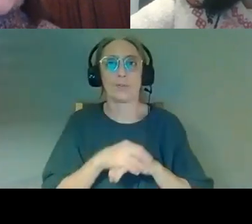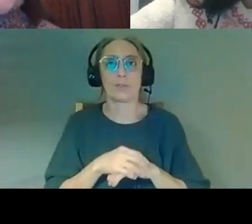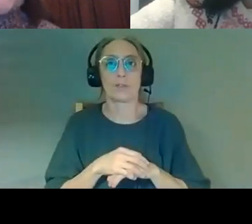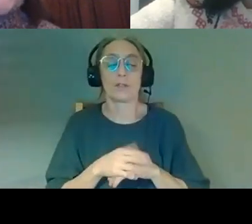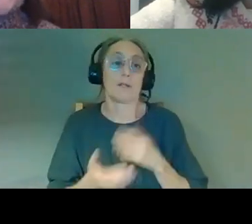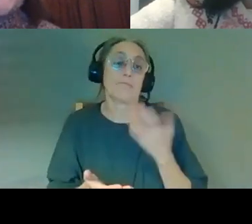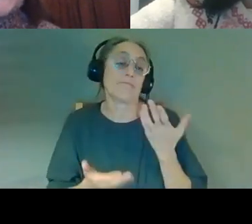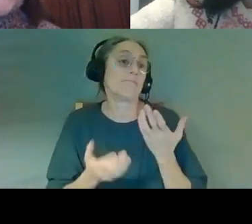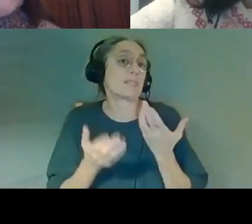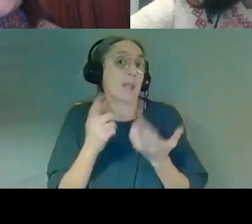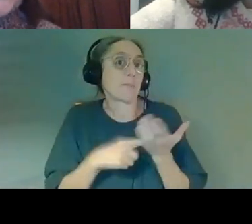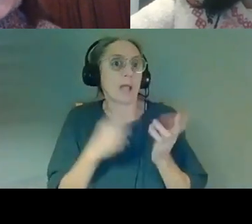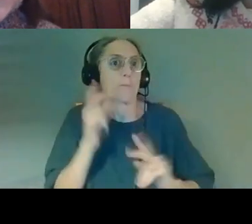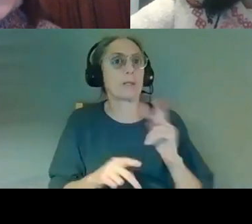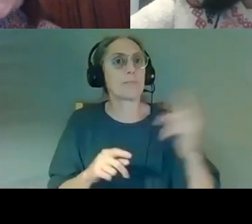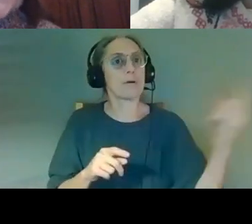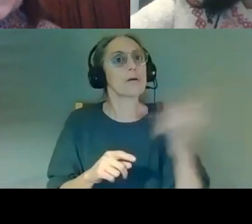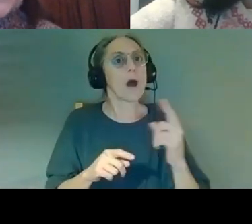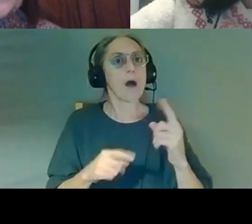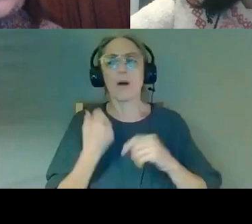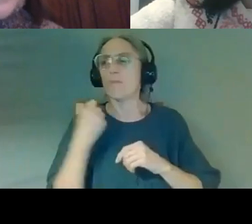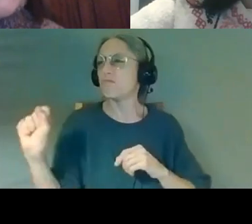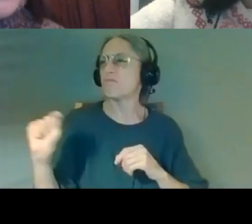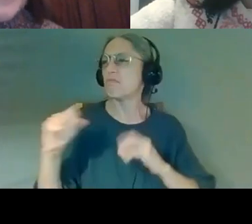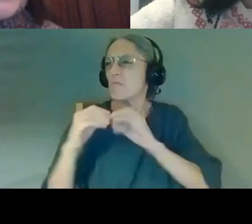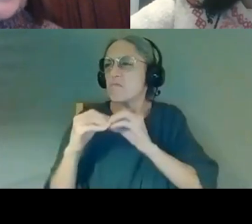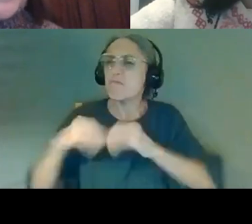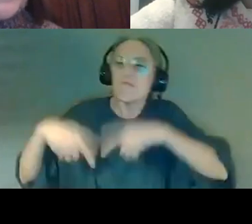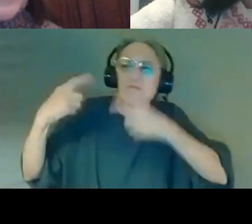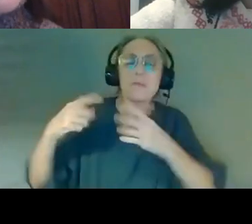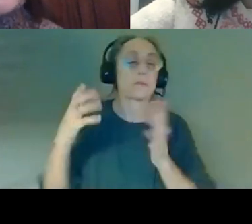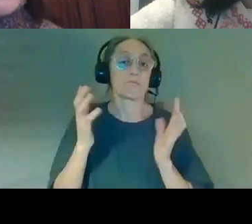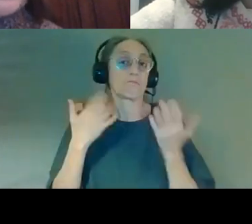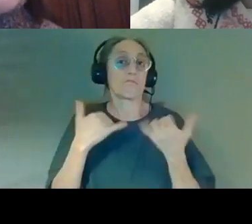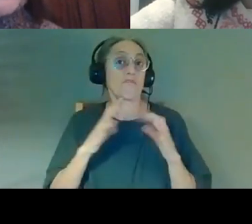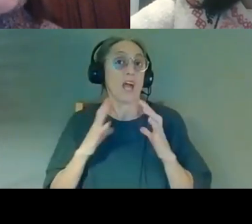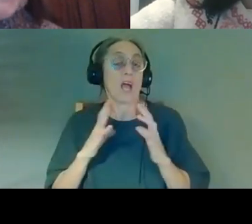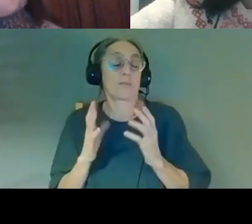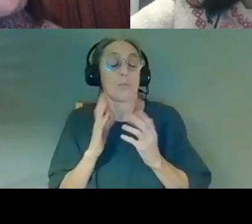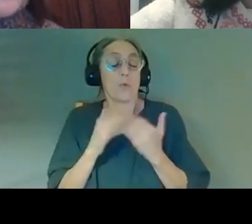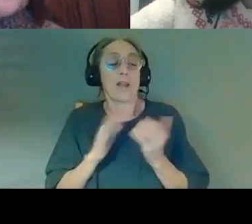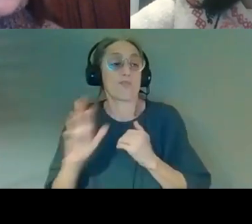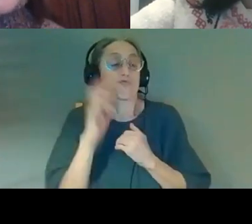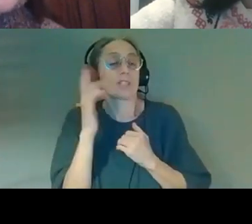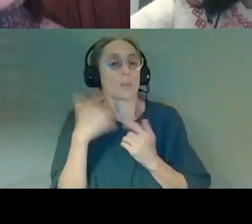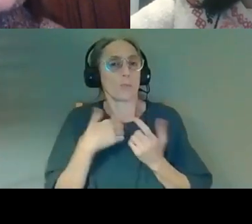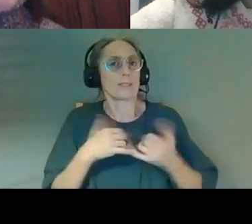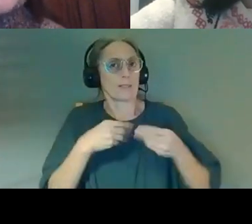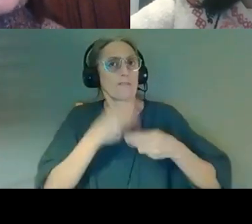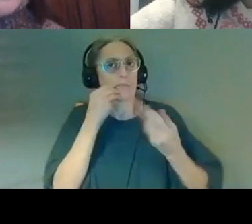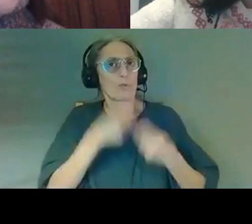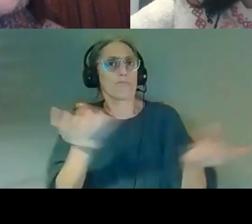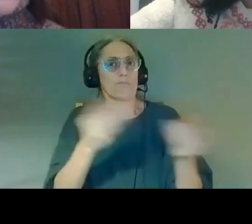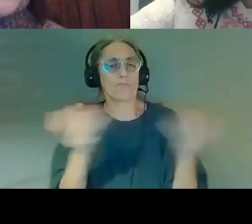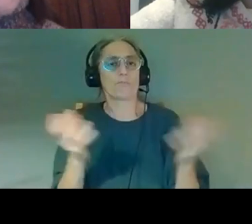disruptive for whatever reason. And for that reason, actually, we could probably use some